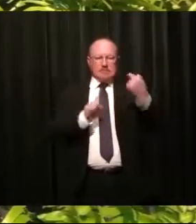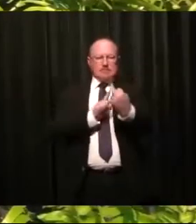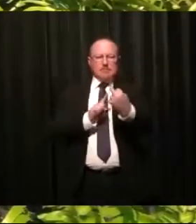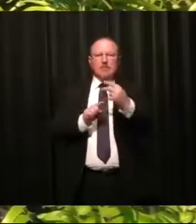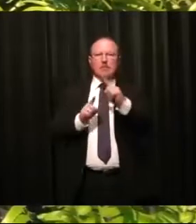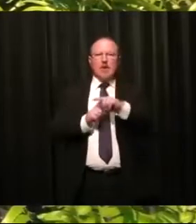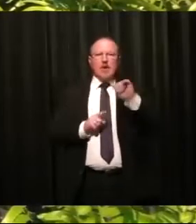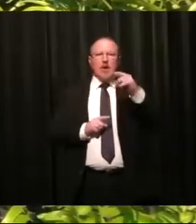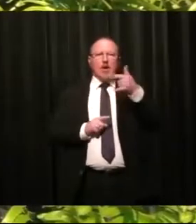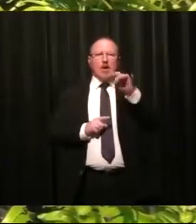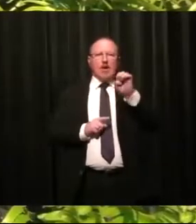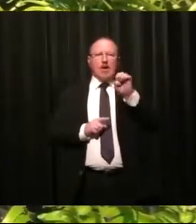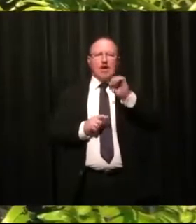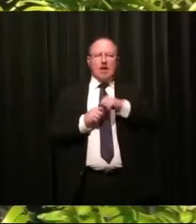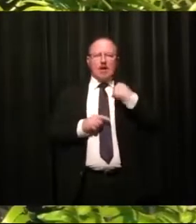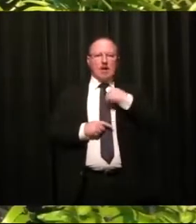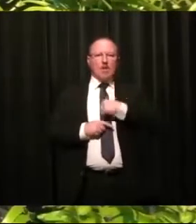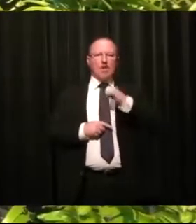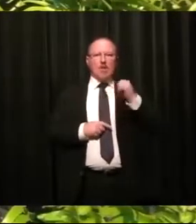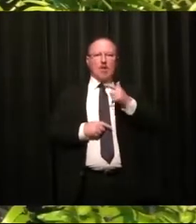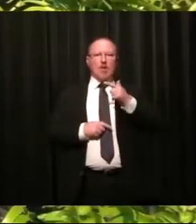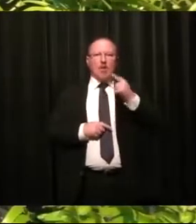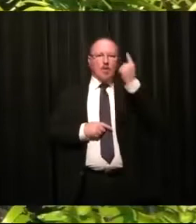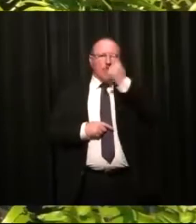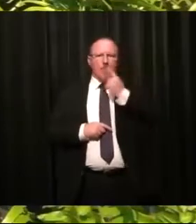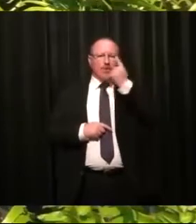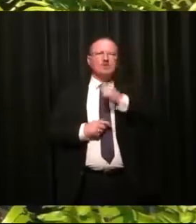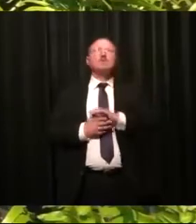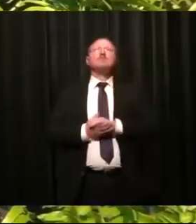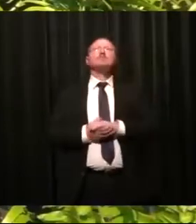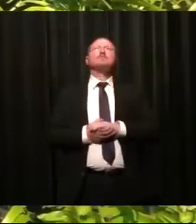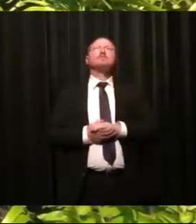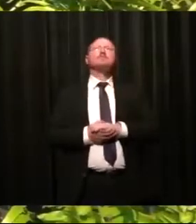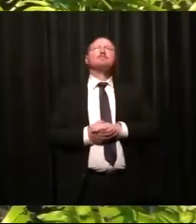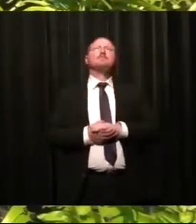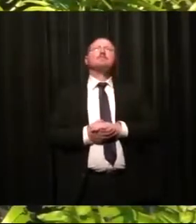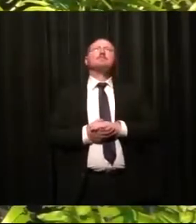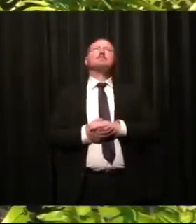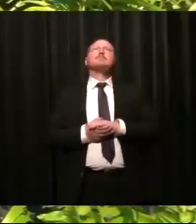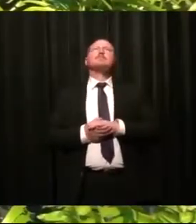us, like Autumn in We're All Wonders.